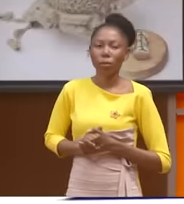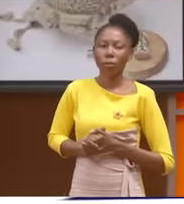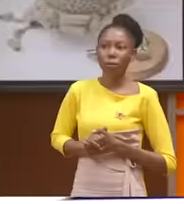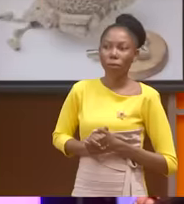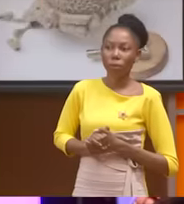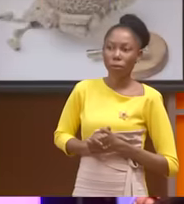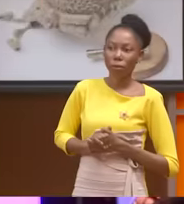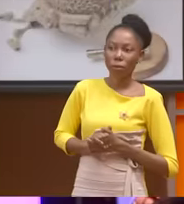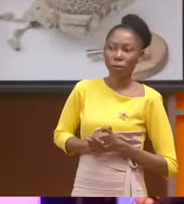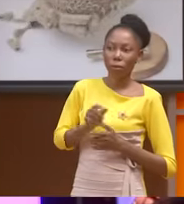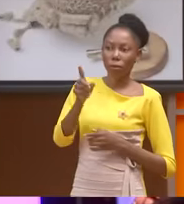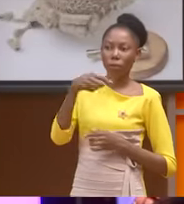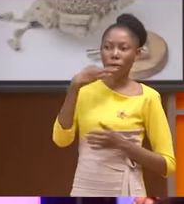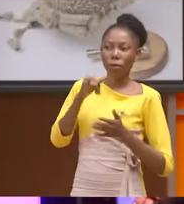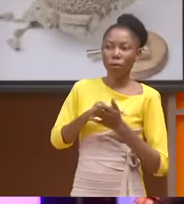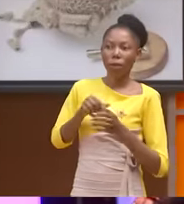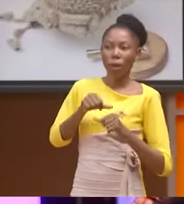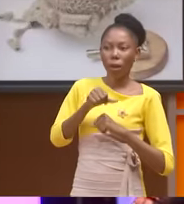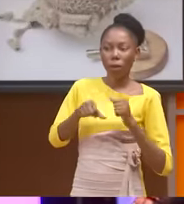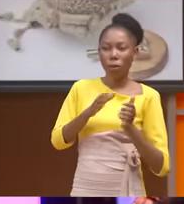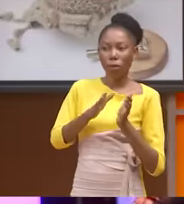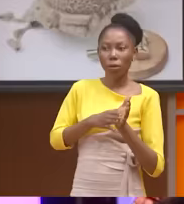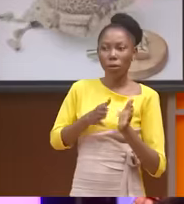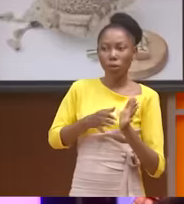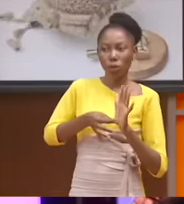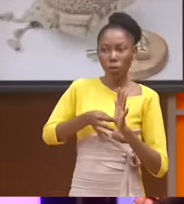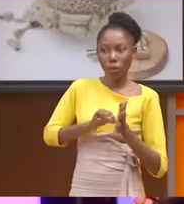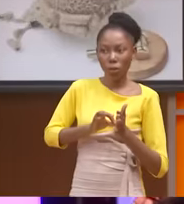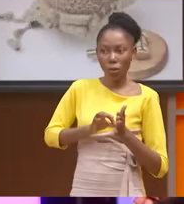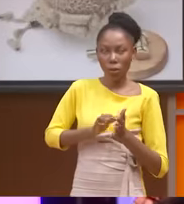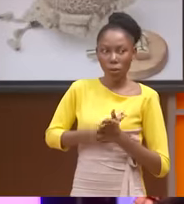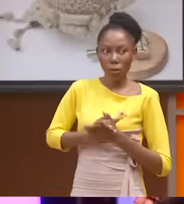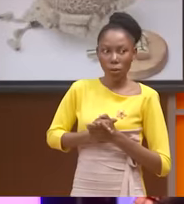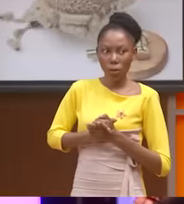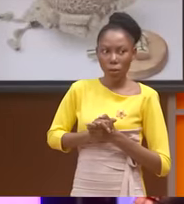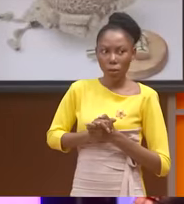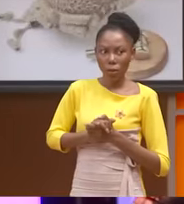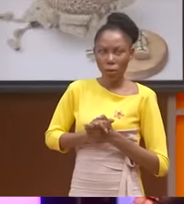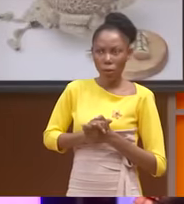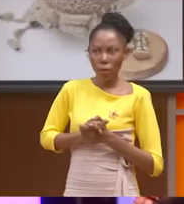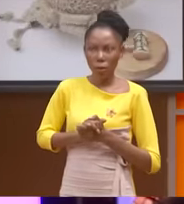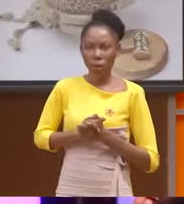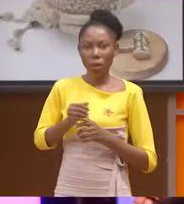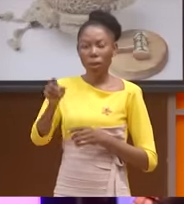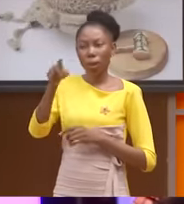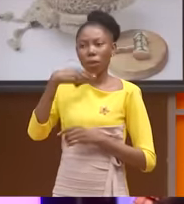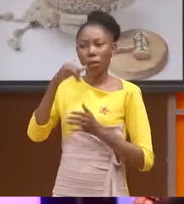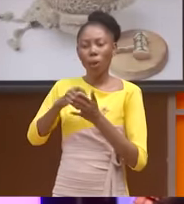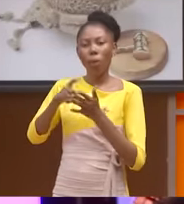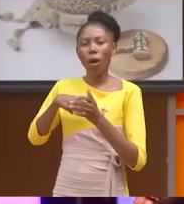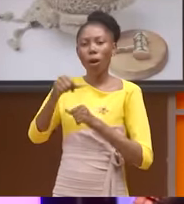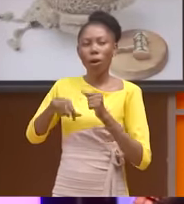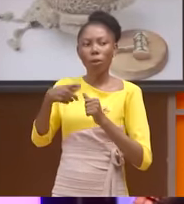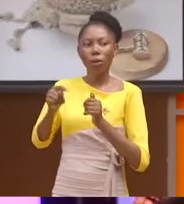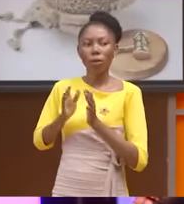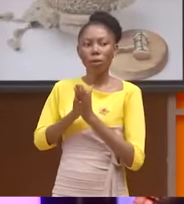Your Honor, in regards to the school, is it also supposed to provide the books? It's part of the school. Because the books